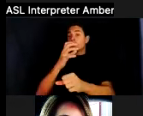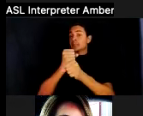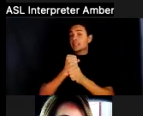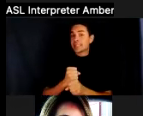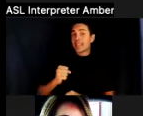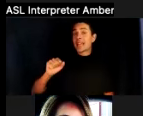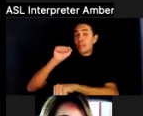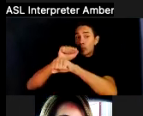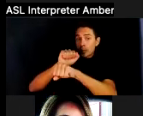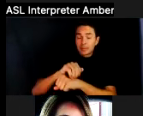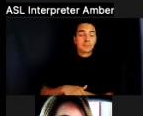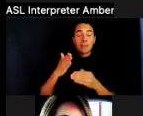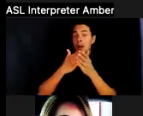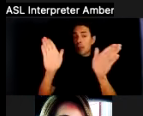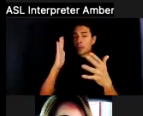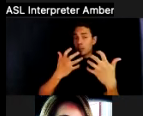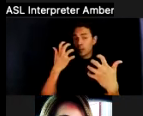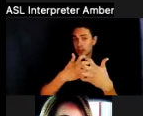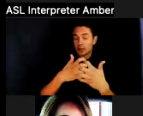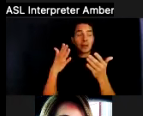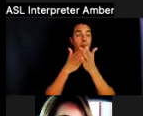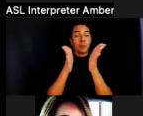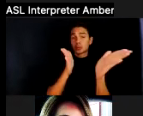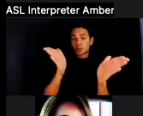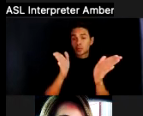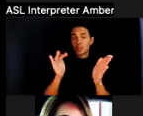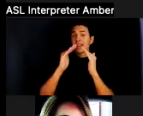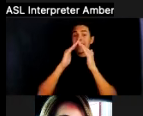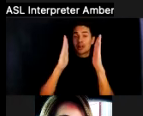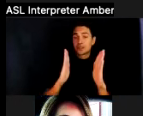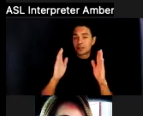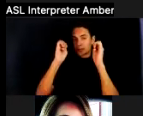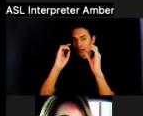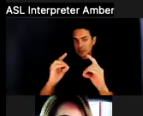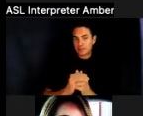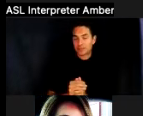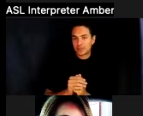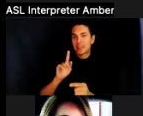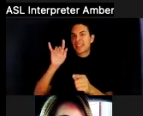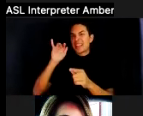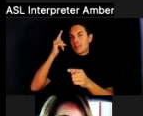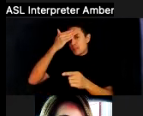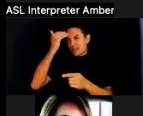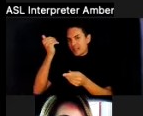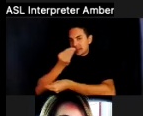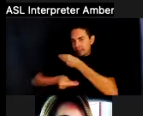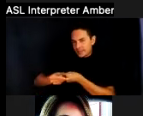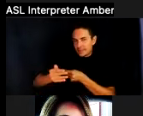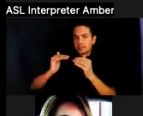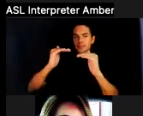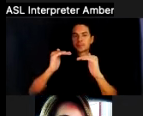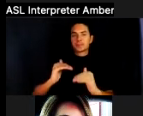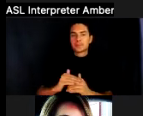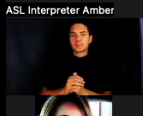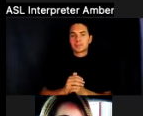services, education, or housing. Submission to or rejection of the conduct or communication